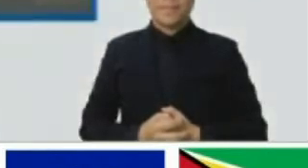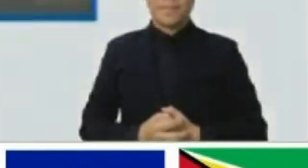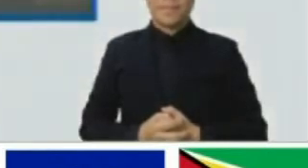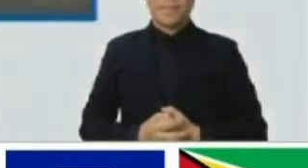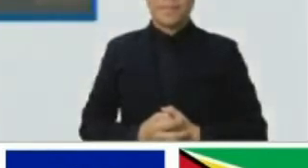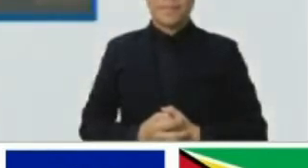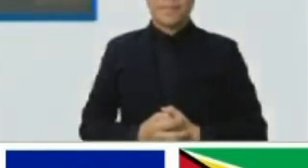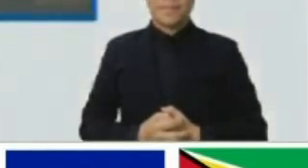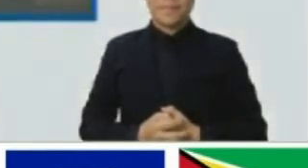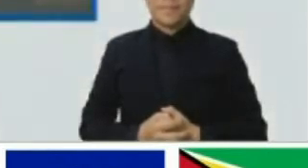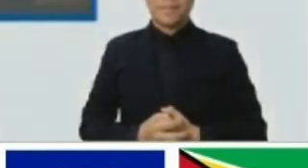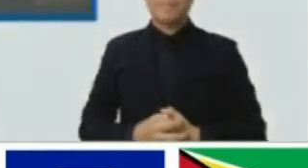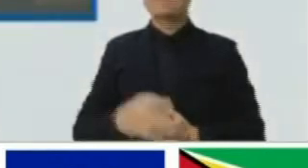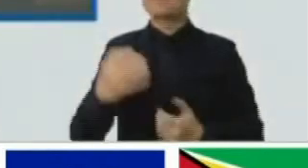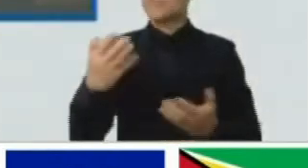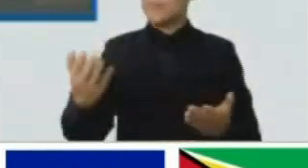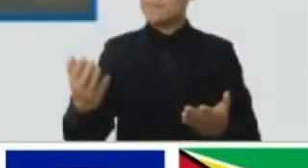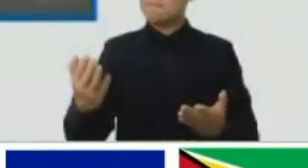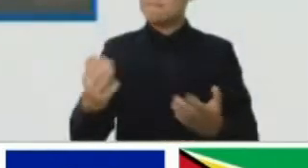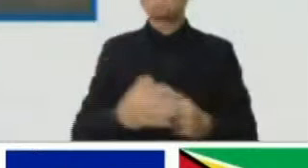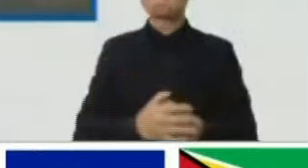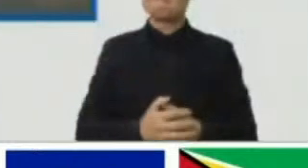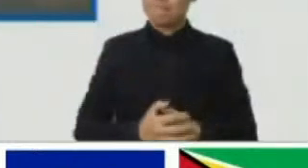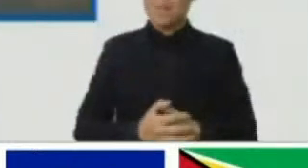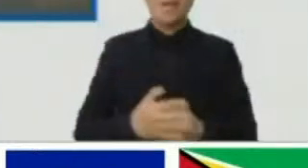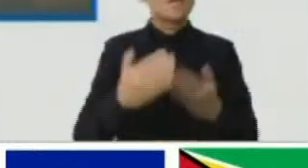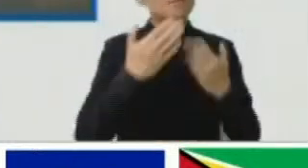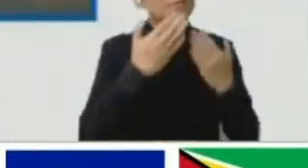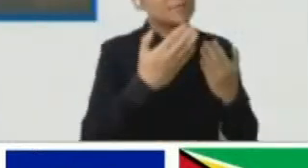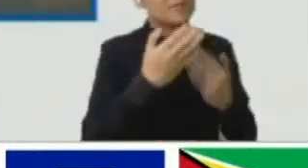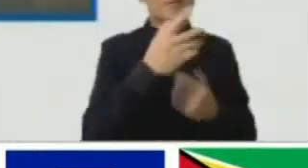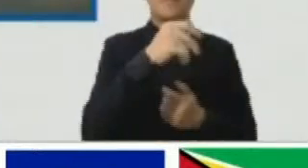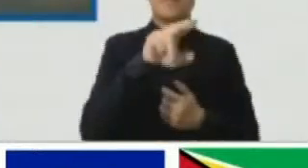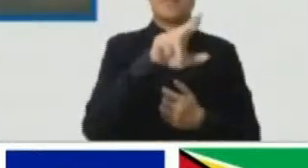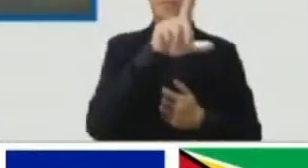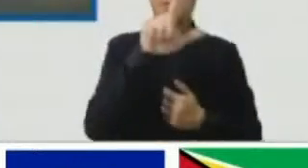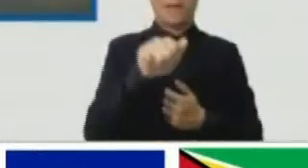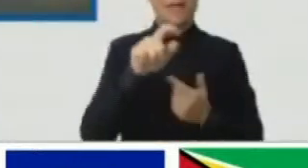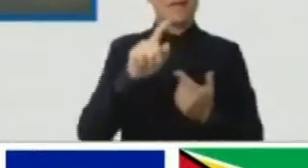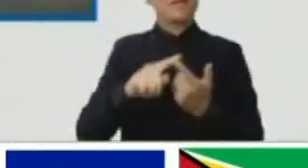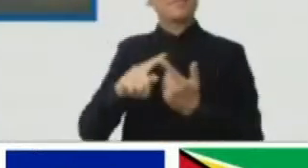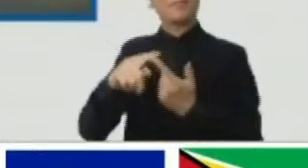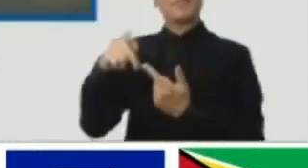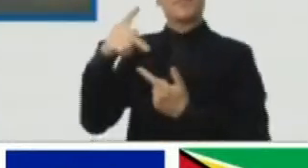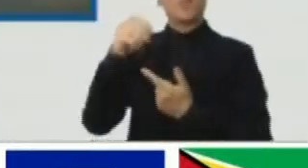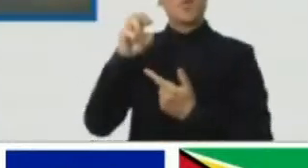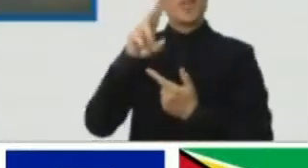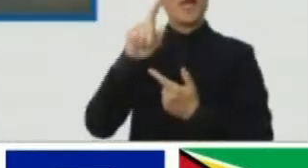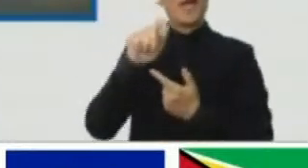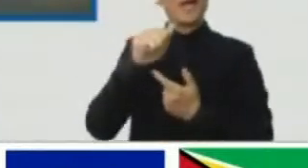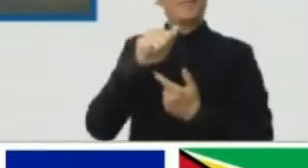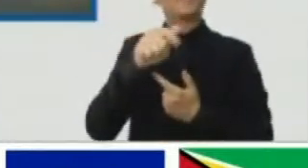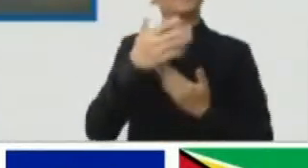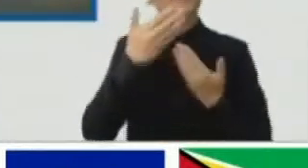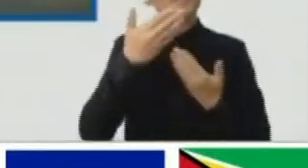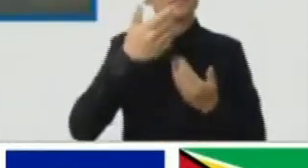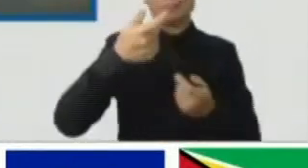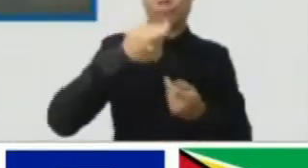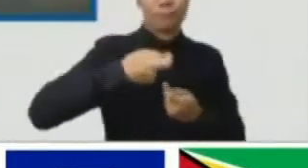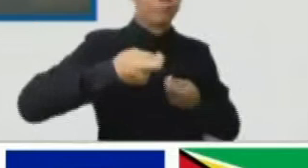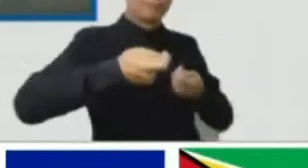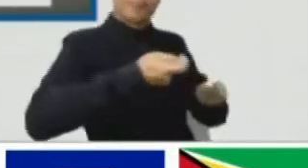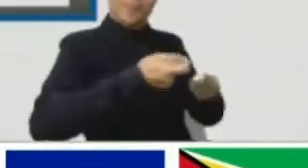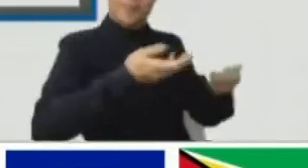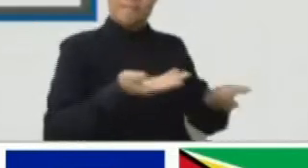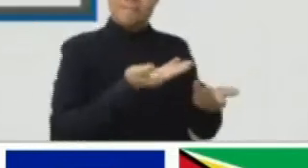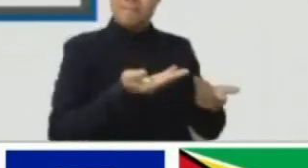Let me start by thanking Mrs. Paula Ann Porter-Jones, Master of Ceremony. It is a pleasure to participate in the opening